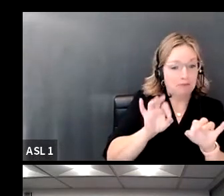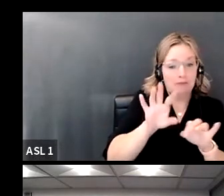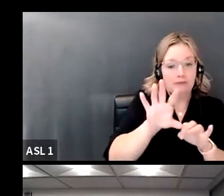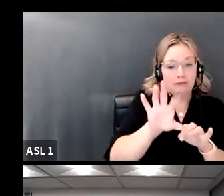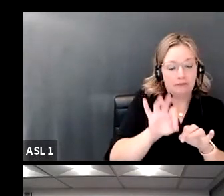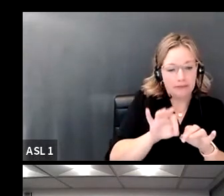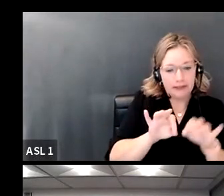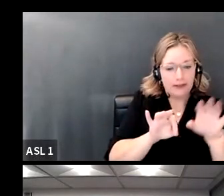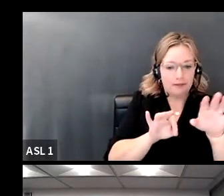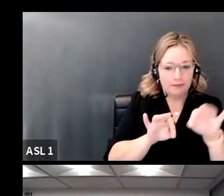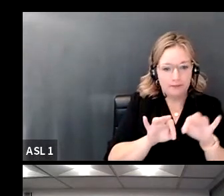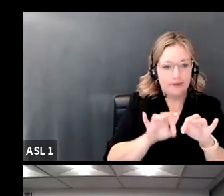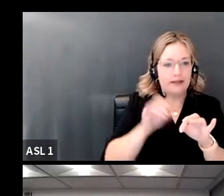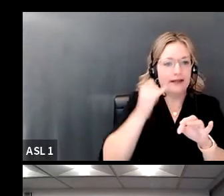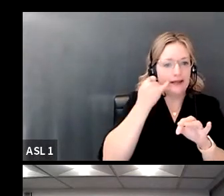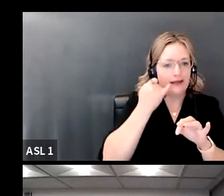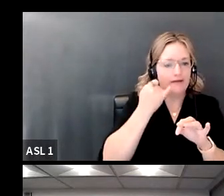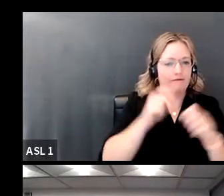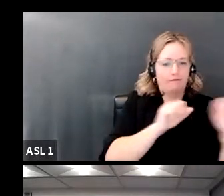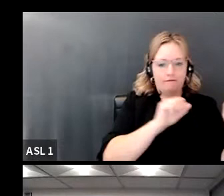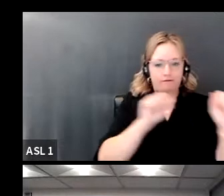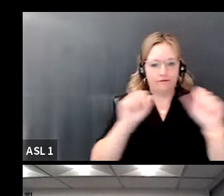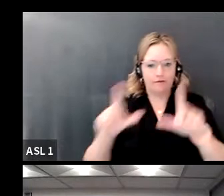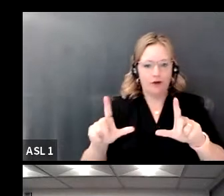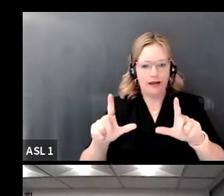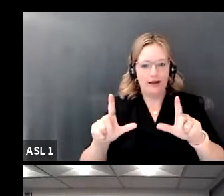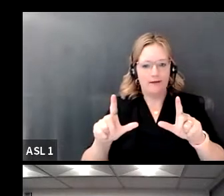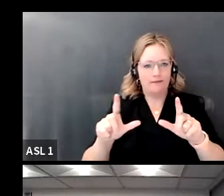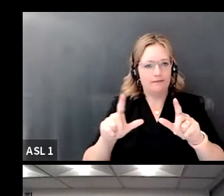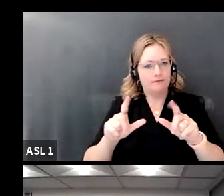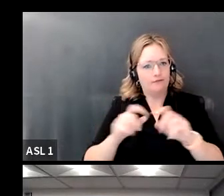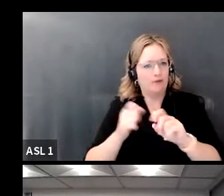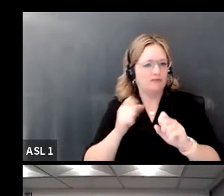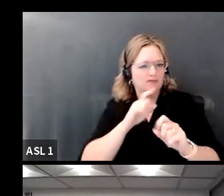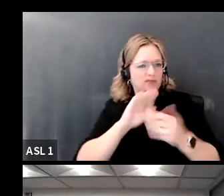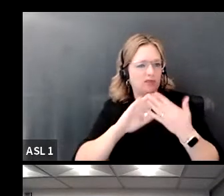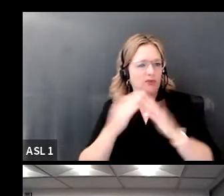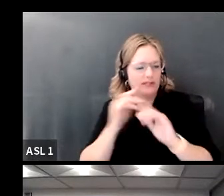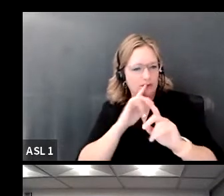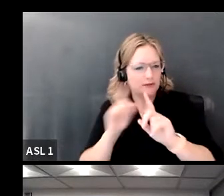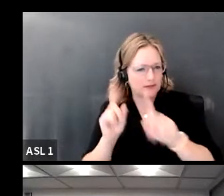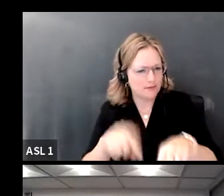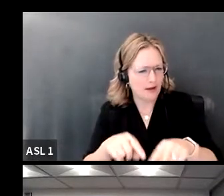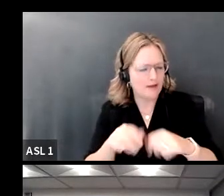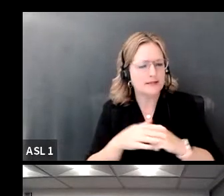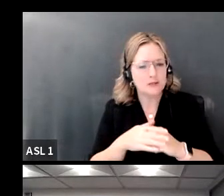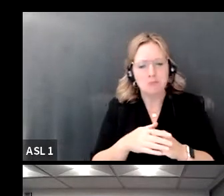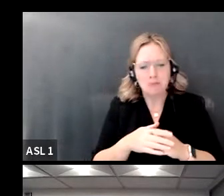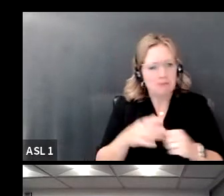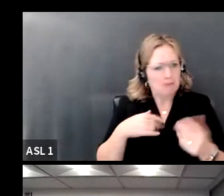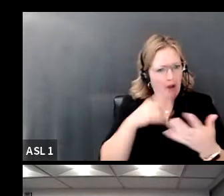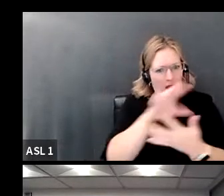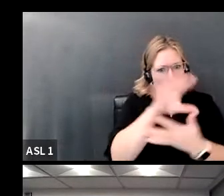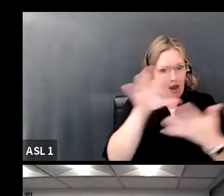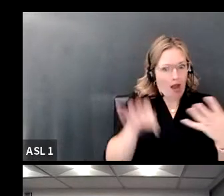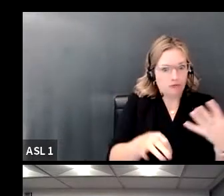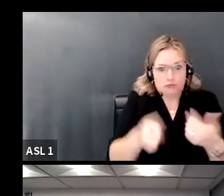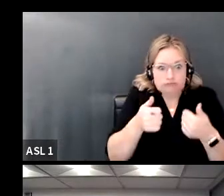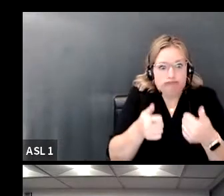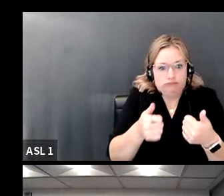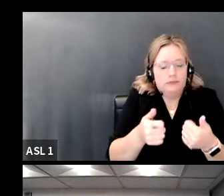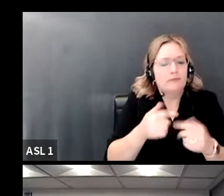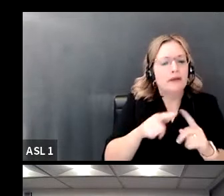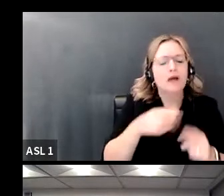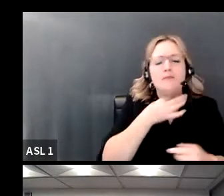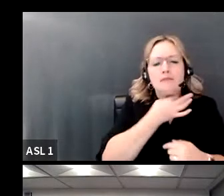community response and i'm wondering if you could just indicate to us how many of those